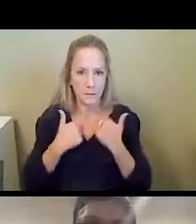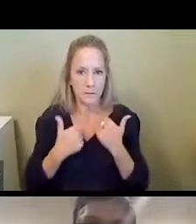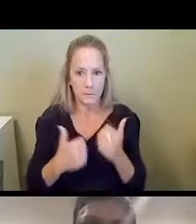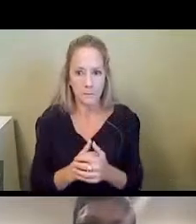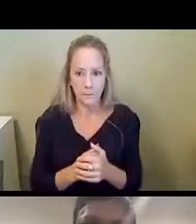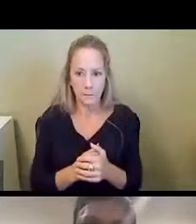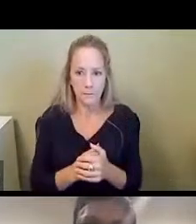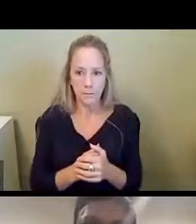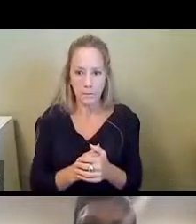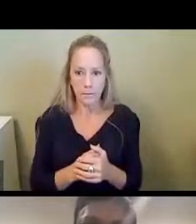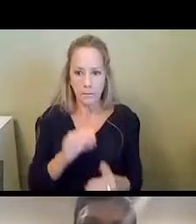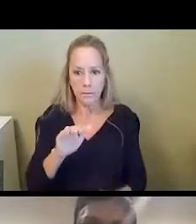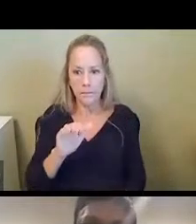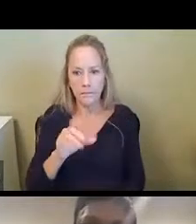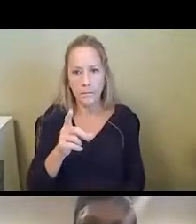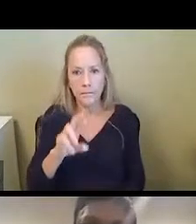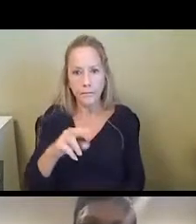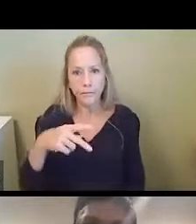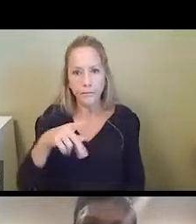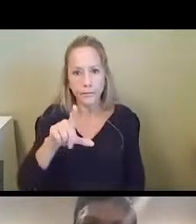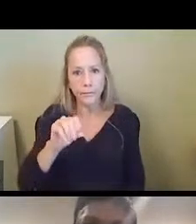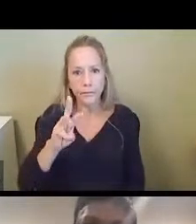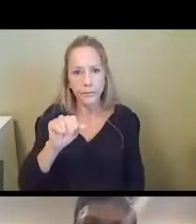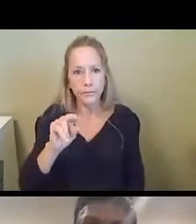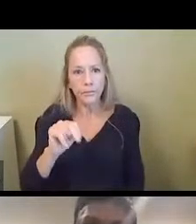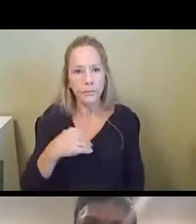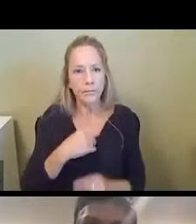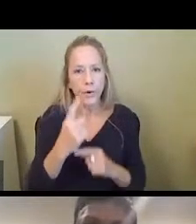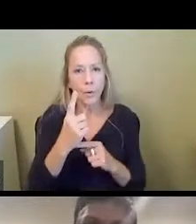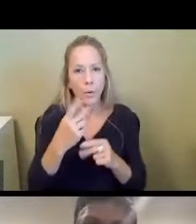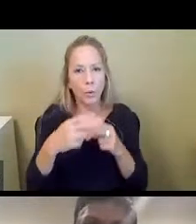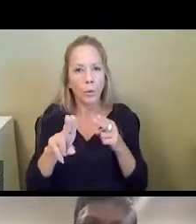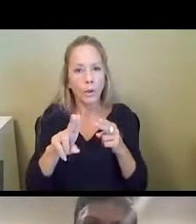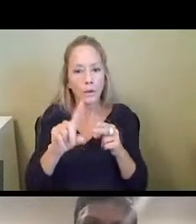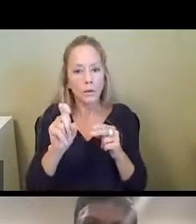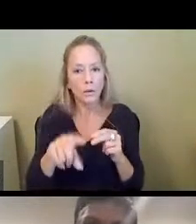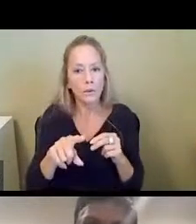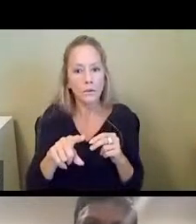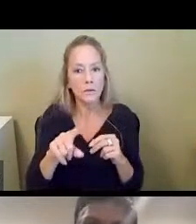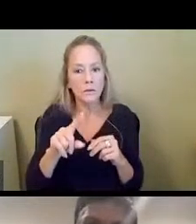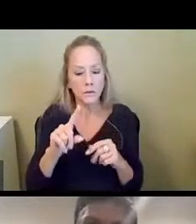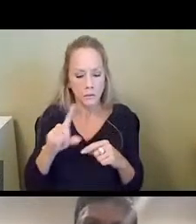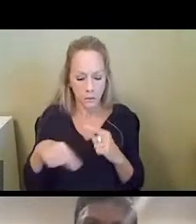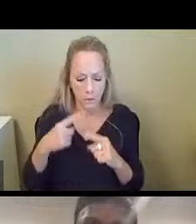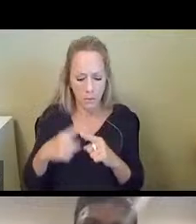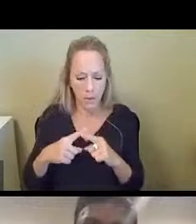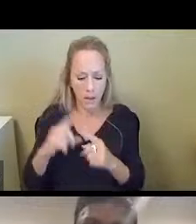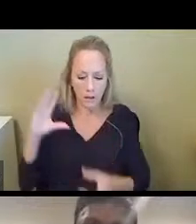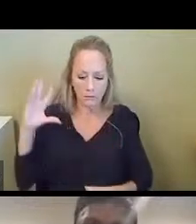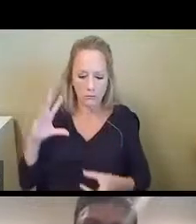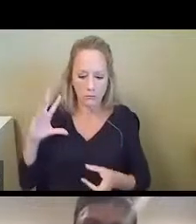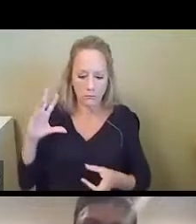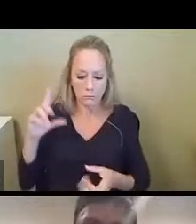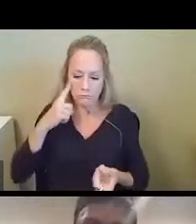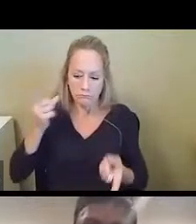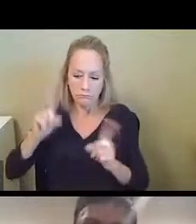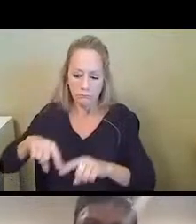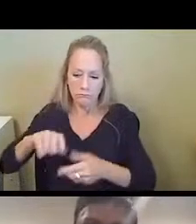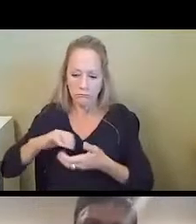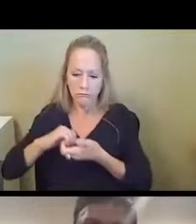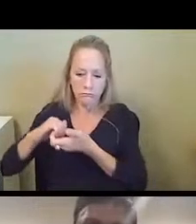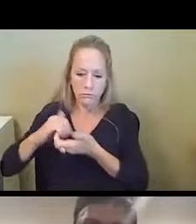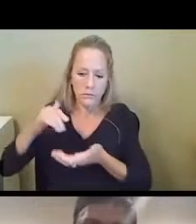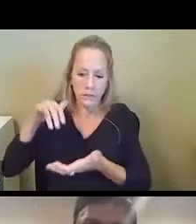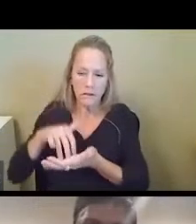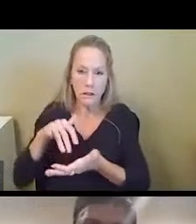Dr. Plum, I have one quick question. Is there any update on the collaborative study with UK and Yes.